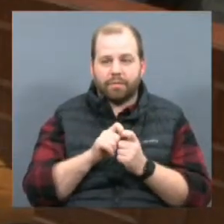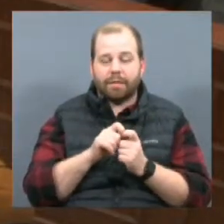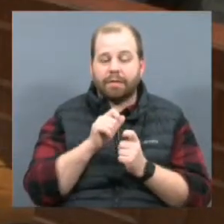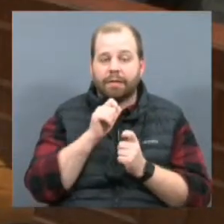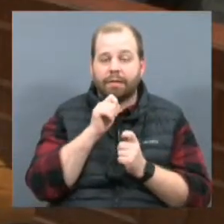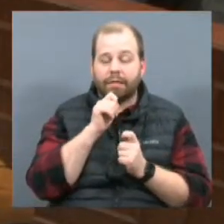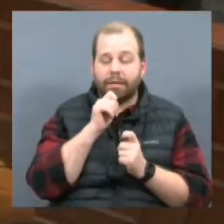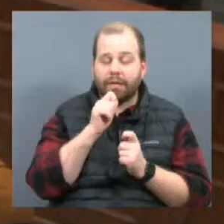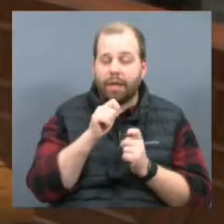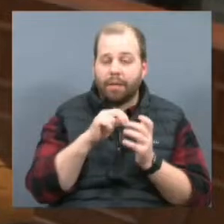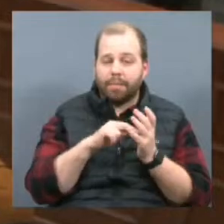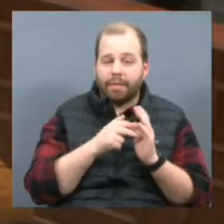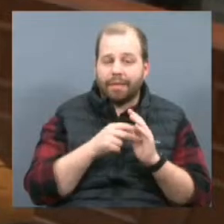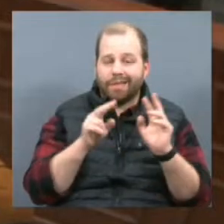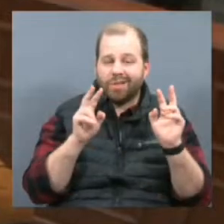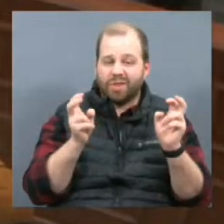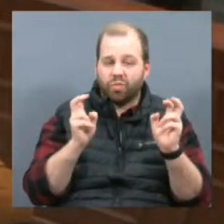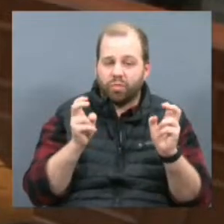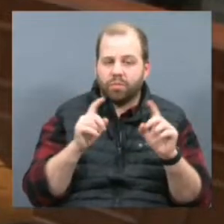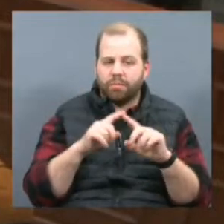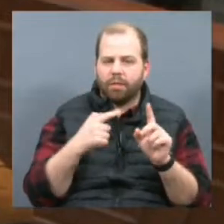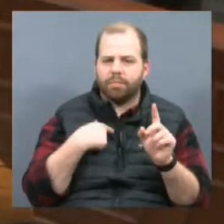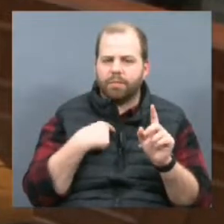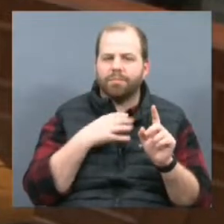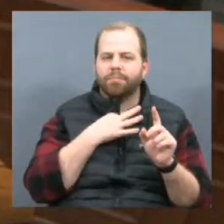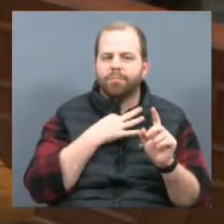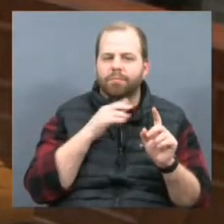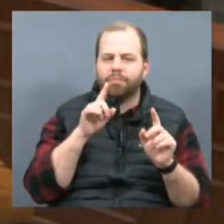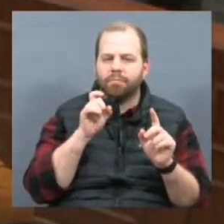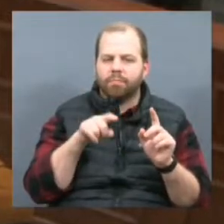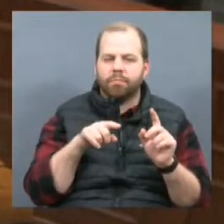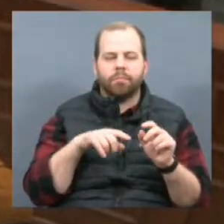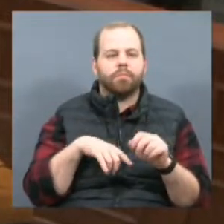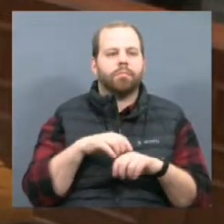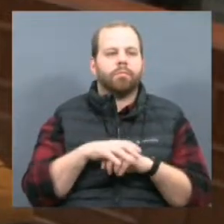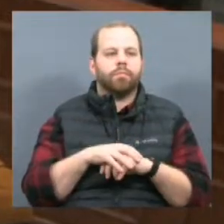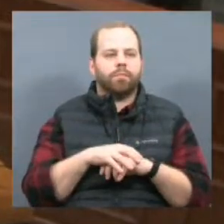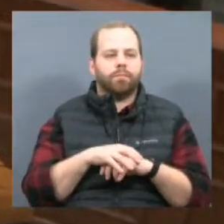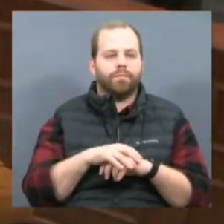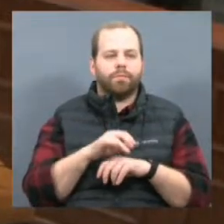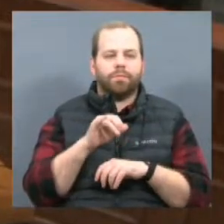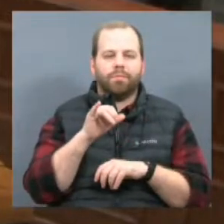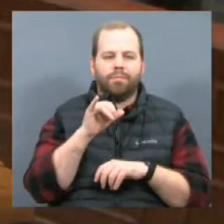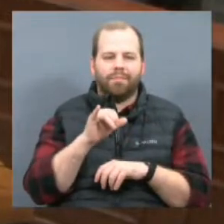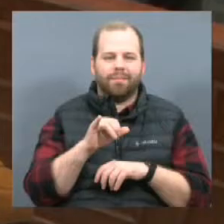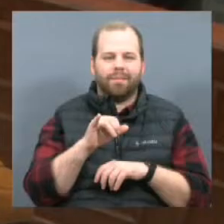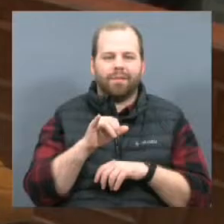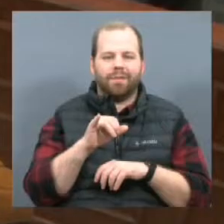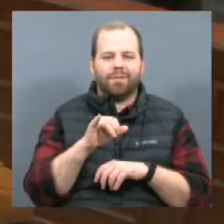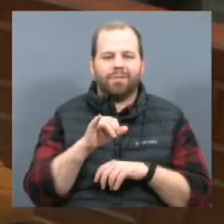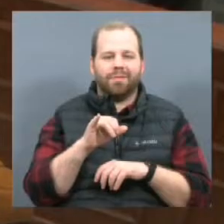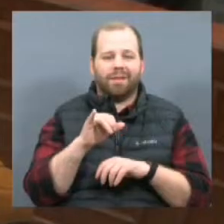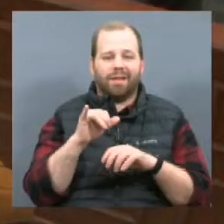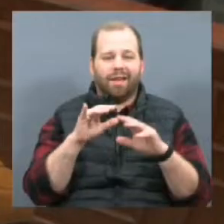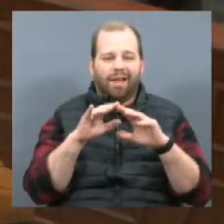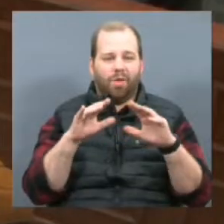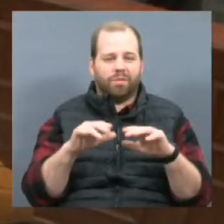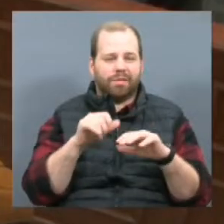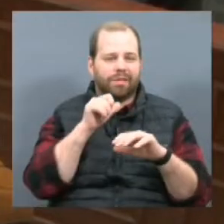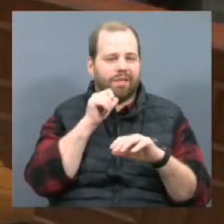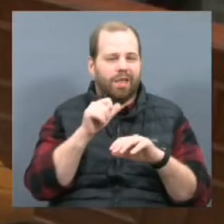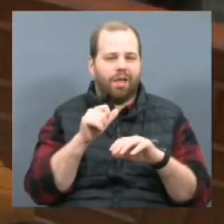issue, will it? The way I understand it, Mr. Chair, is this is not these aren't contributing structures in the historic district. Hannah, is